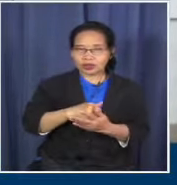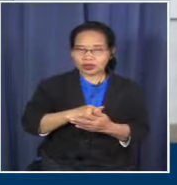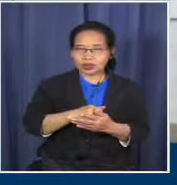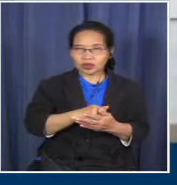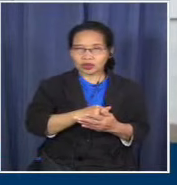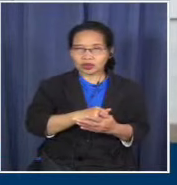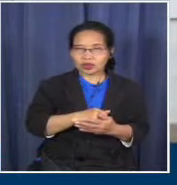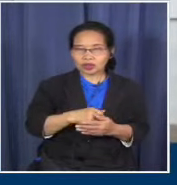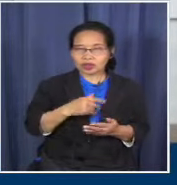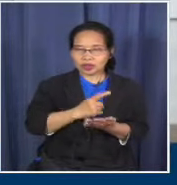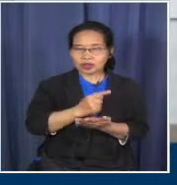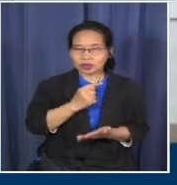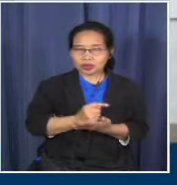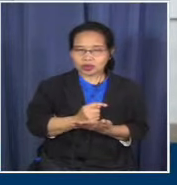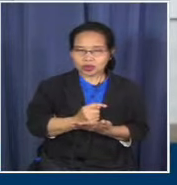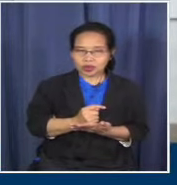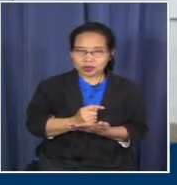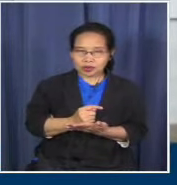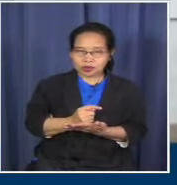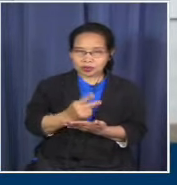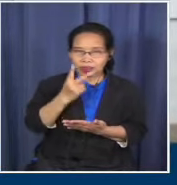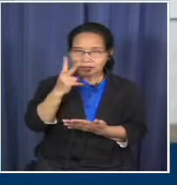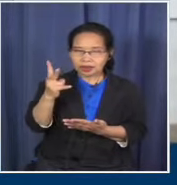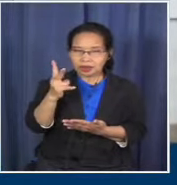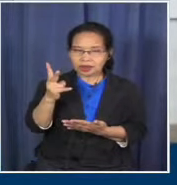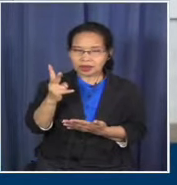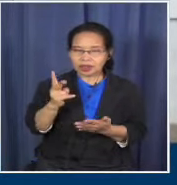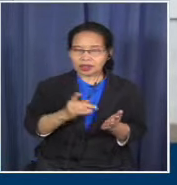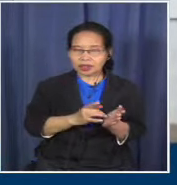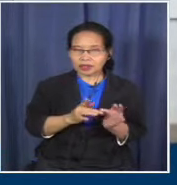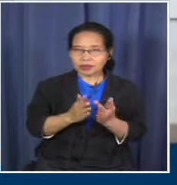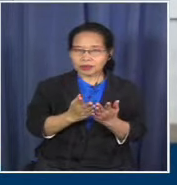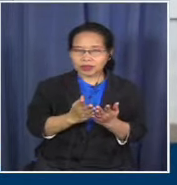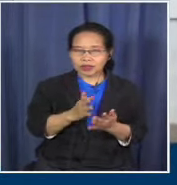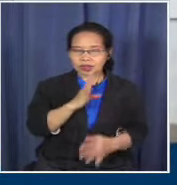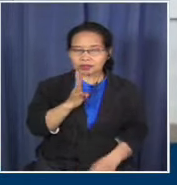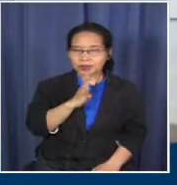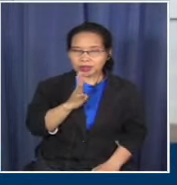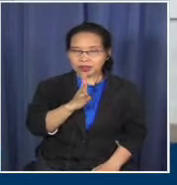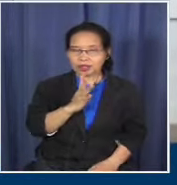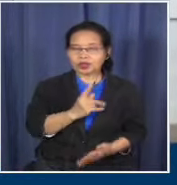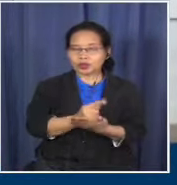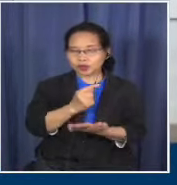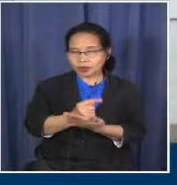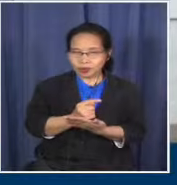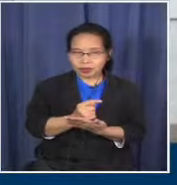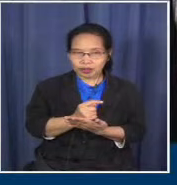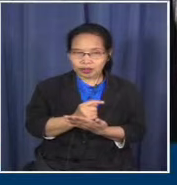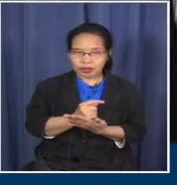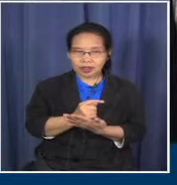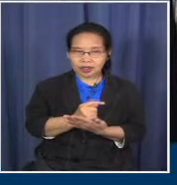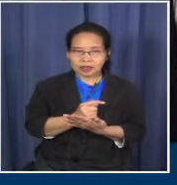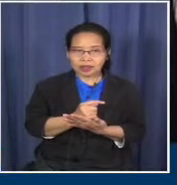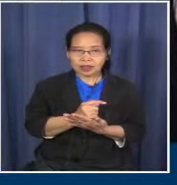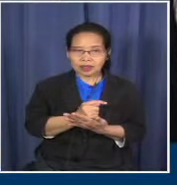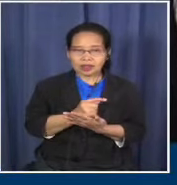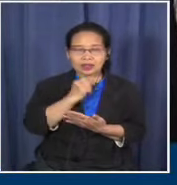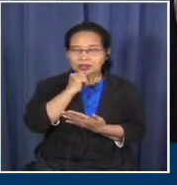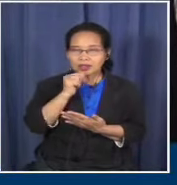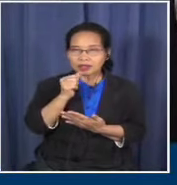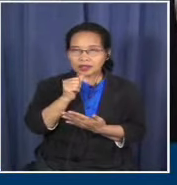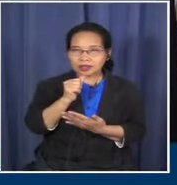logical-wise, in every angle of the truth, we will see that the Bible is speaking the